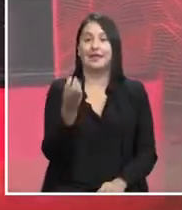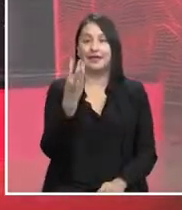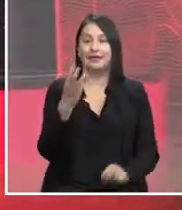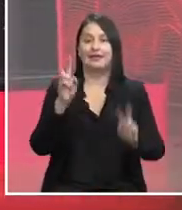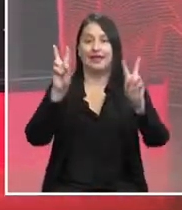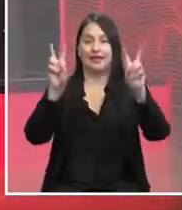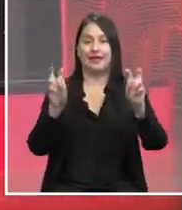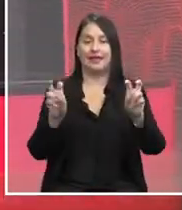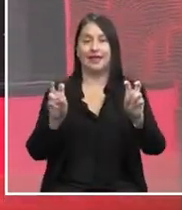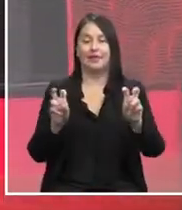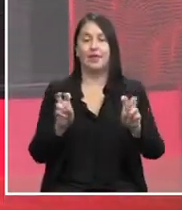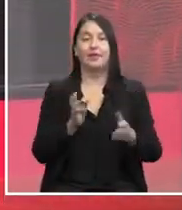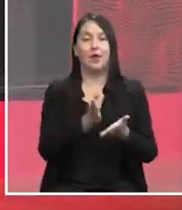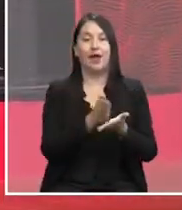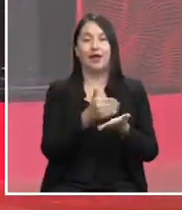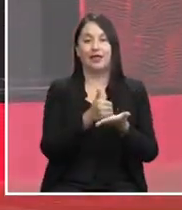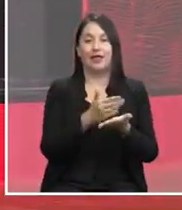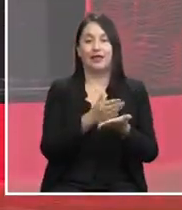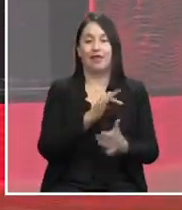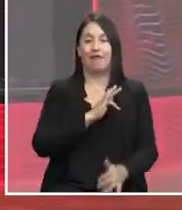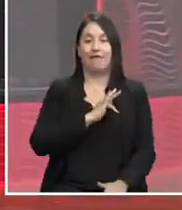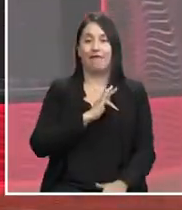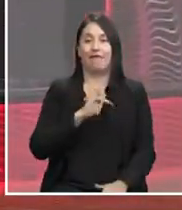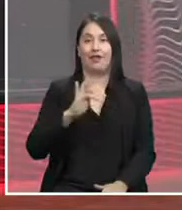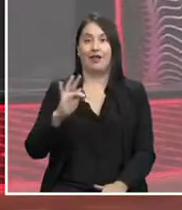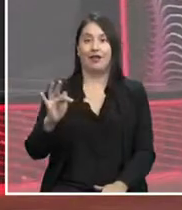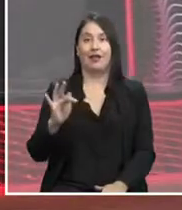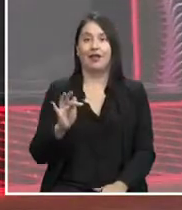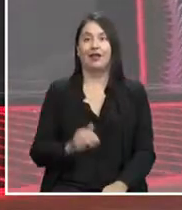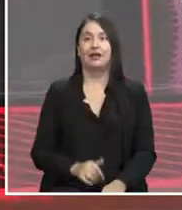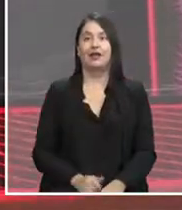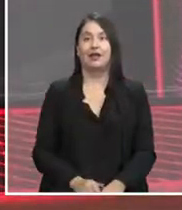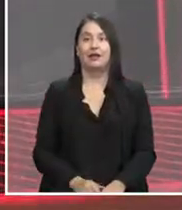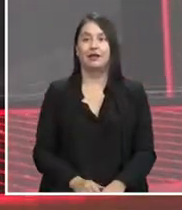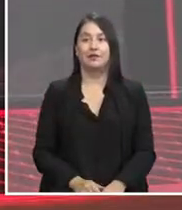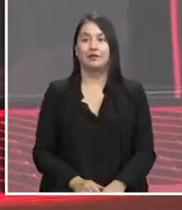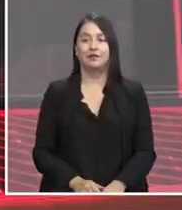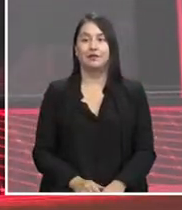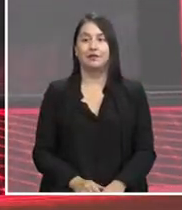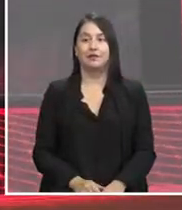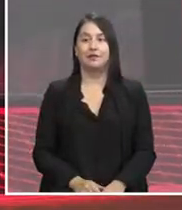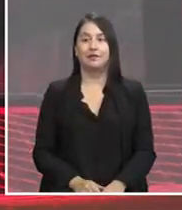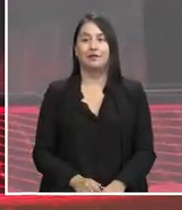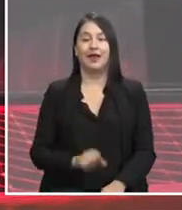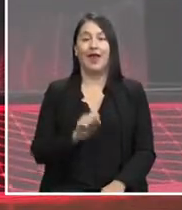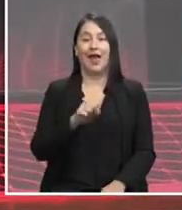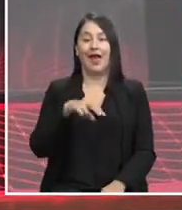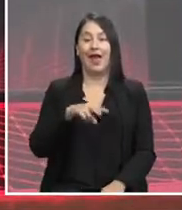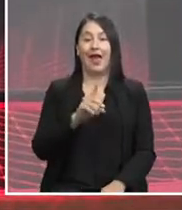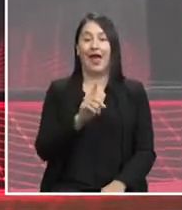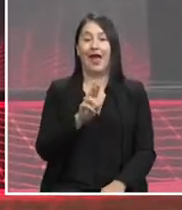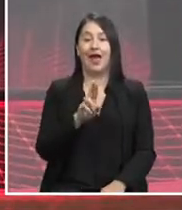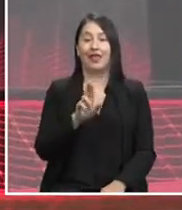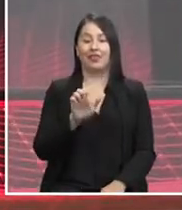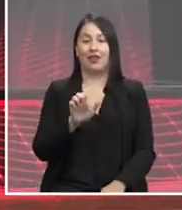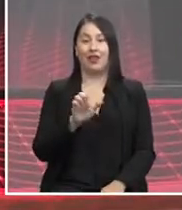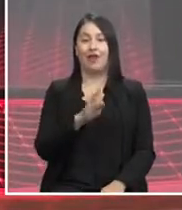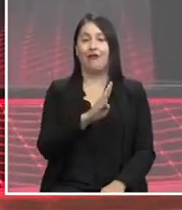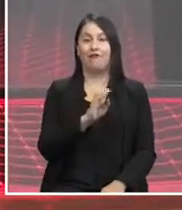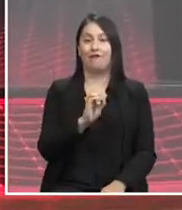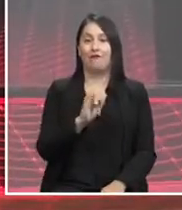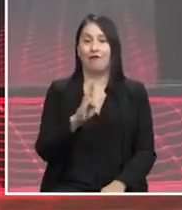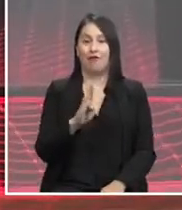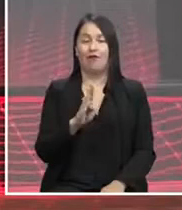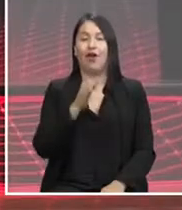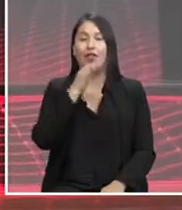strategist, André Beaufort, said in 1963 that the Great War and the